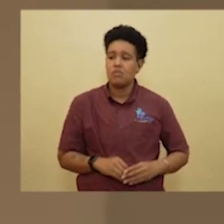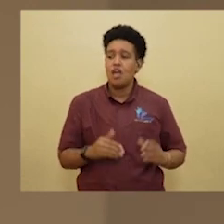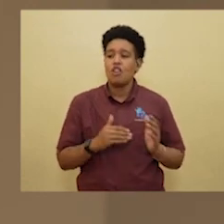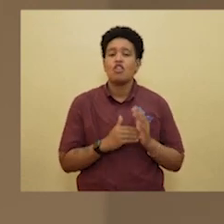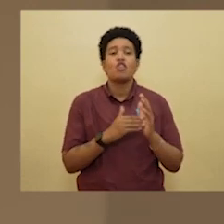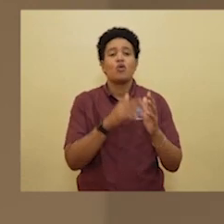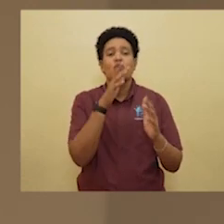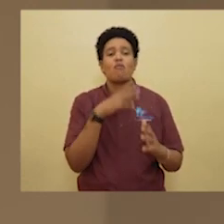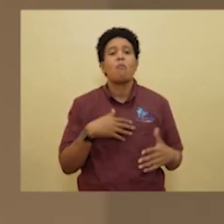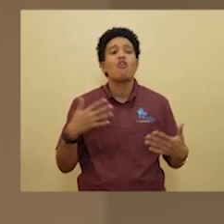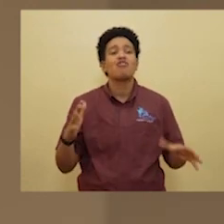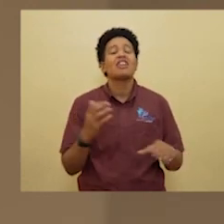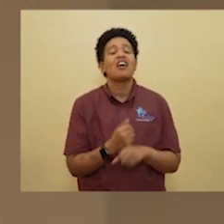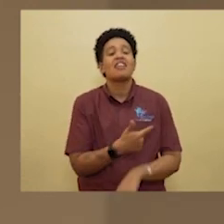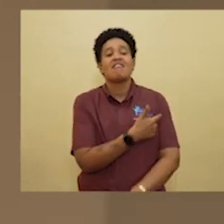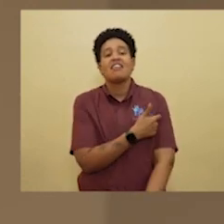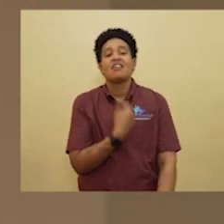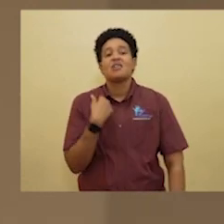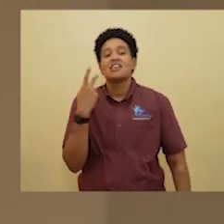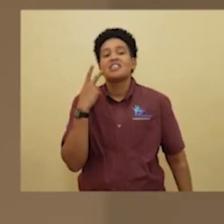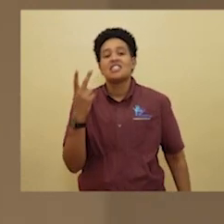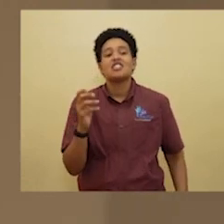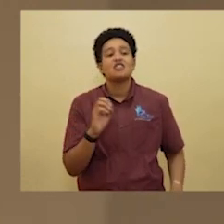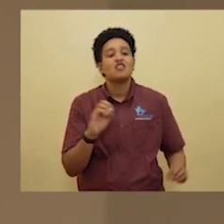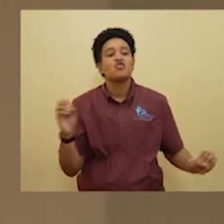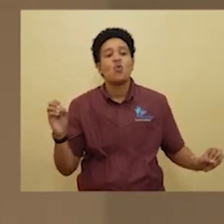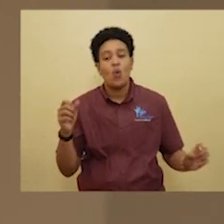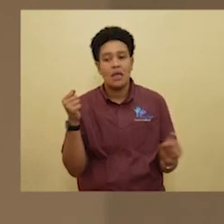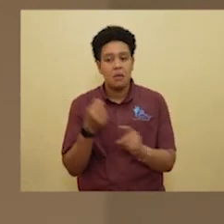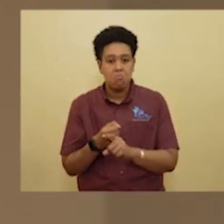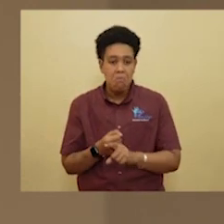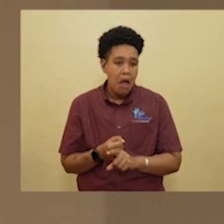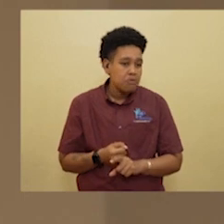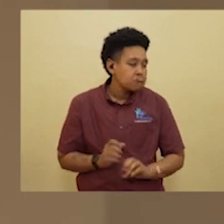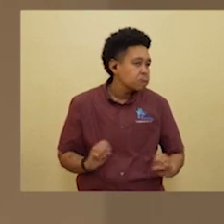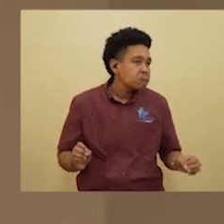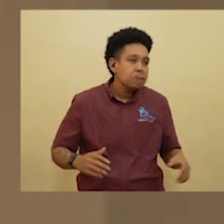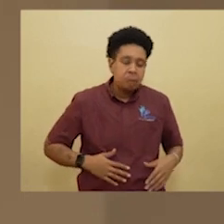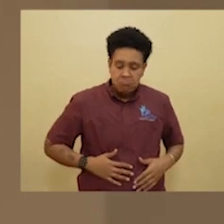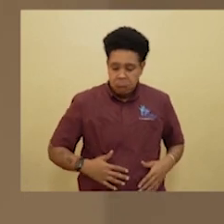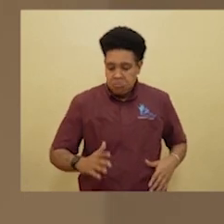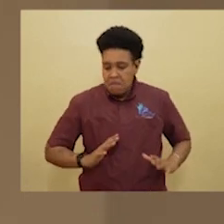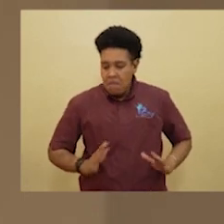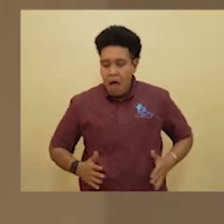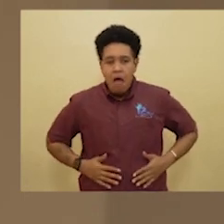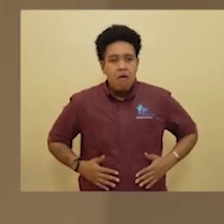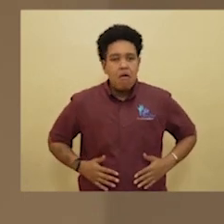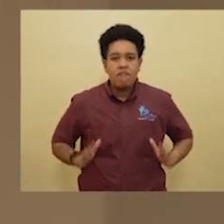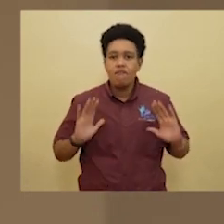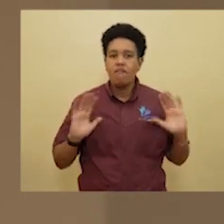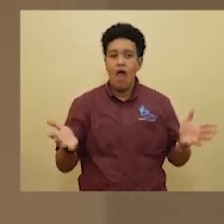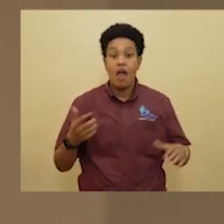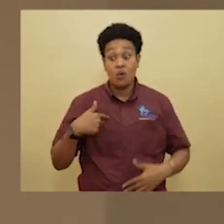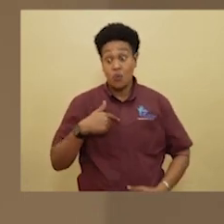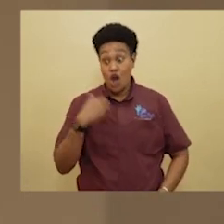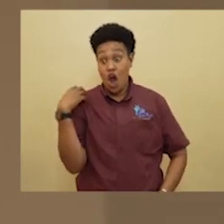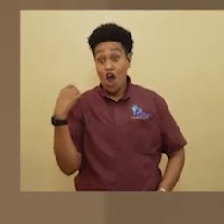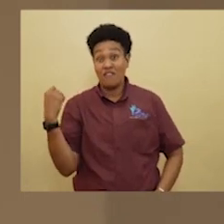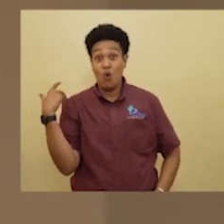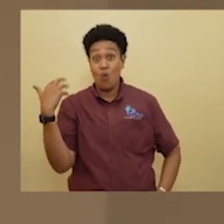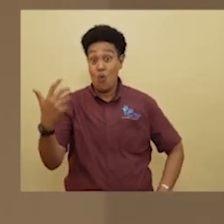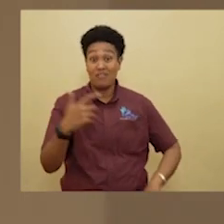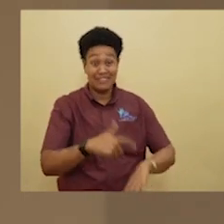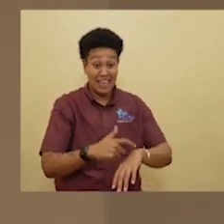got the vaccine and we're seeing no ill effect at all. And we are confident that over